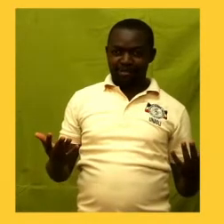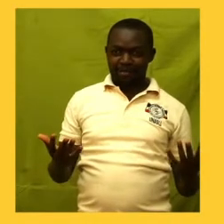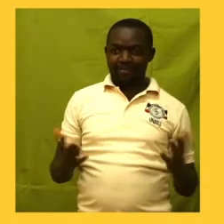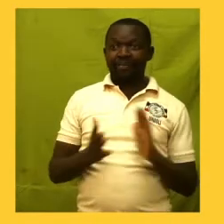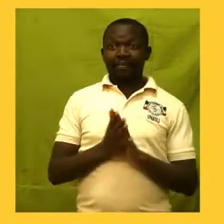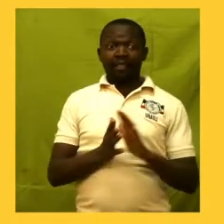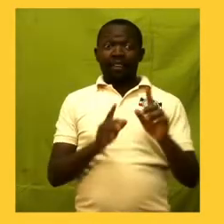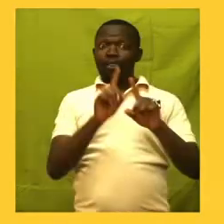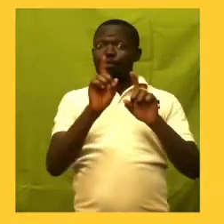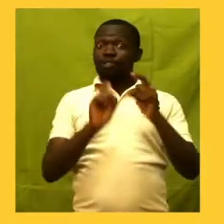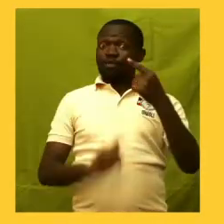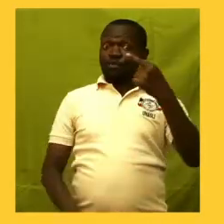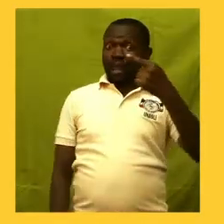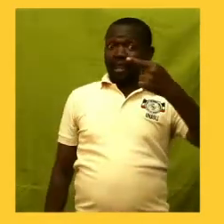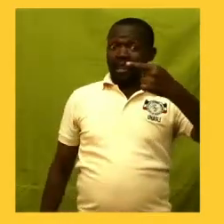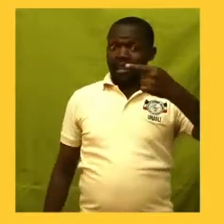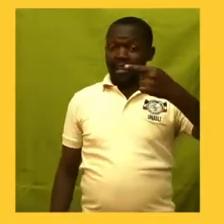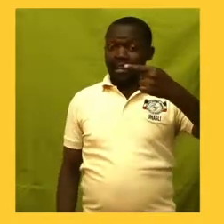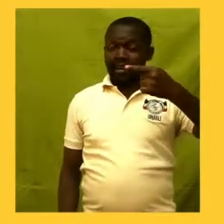1 said,